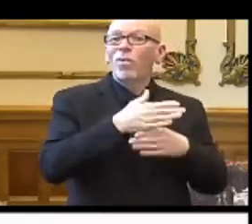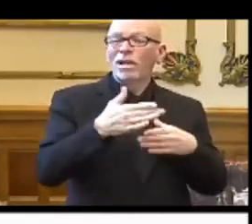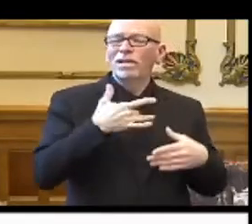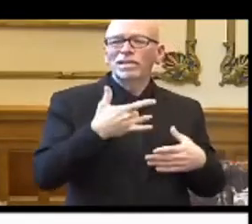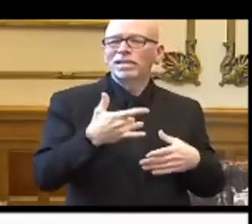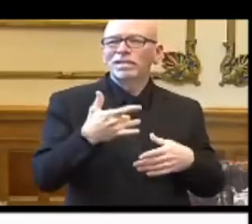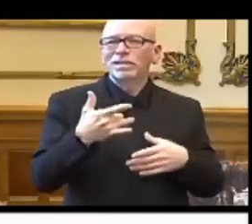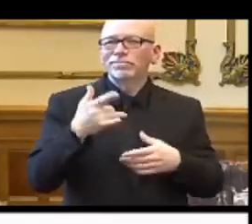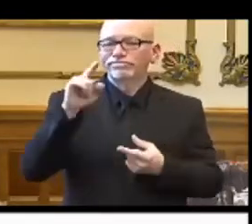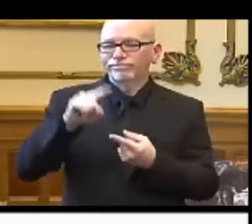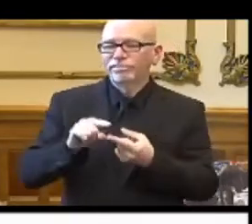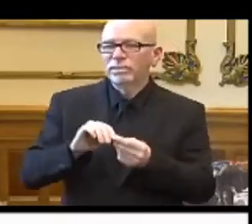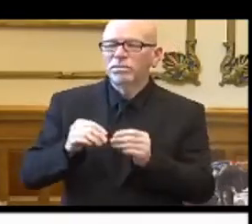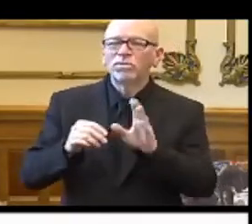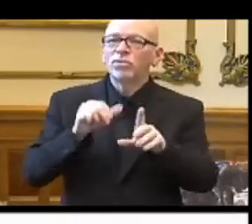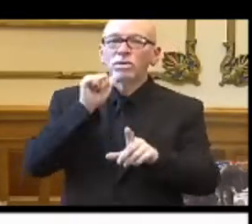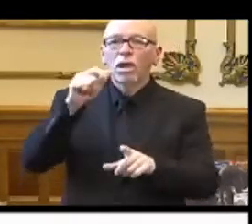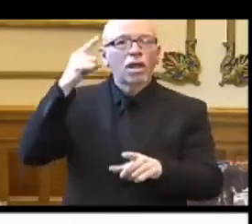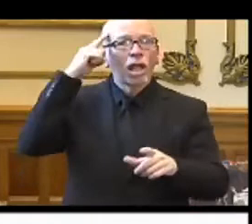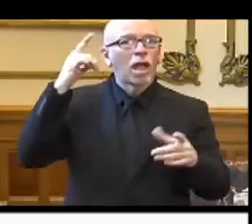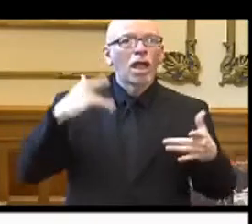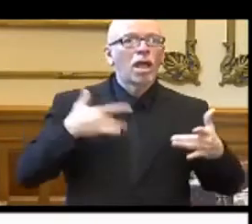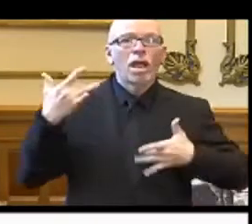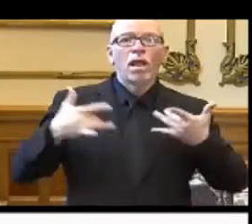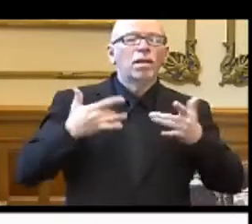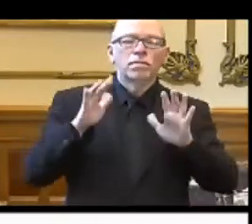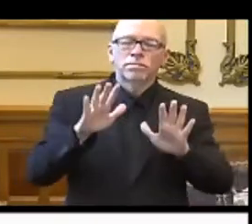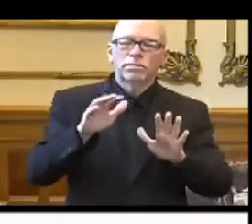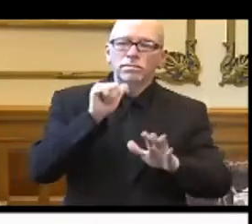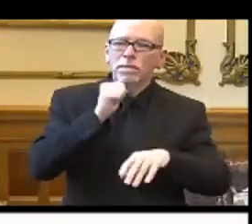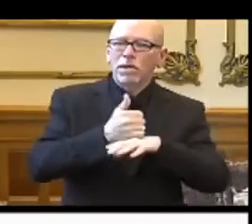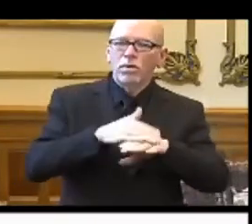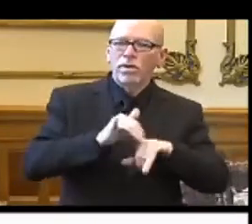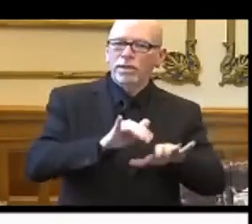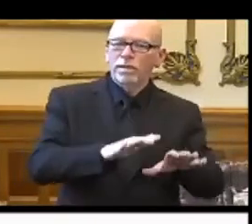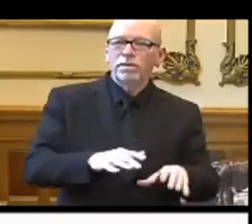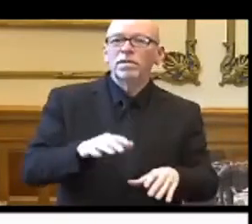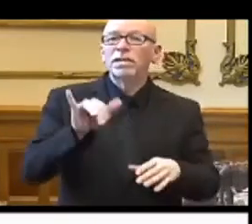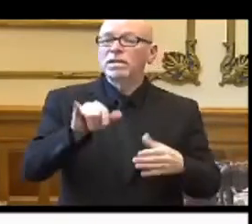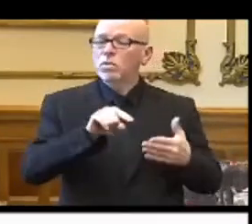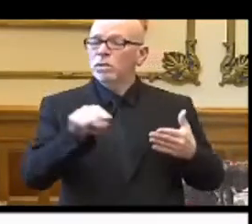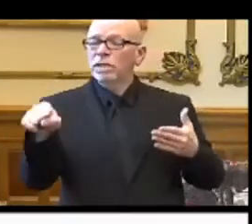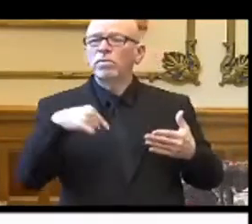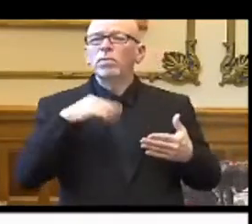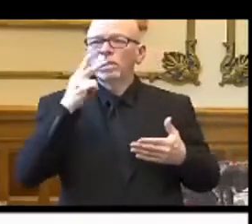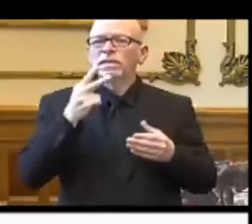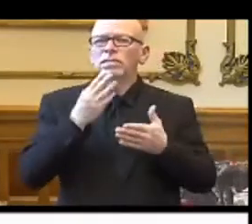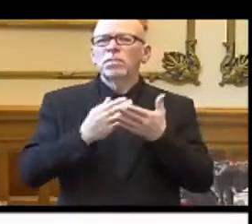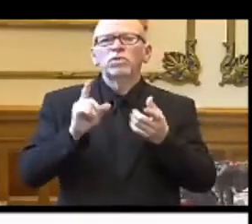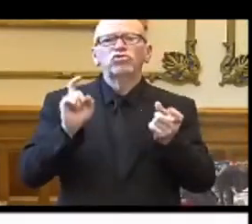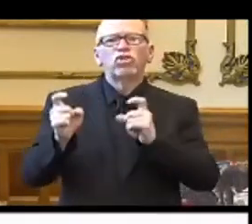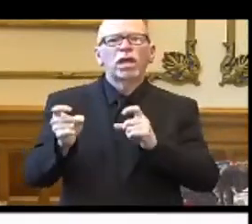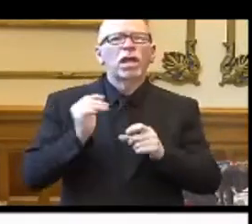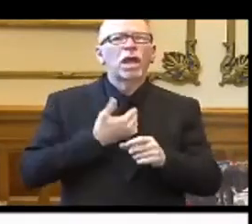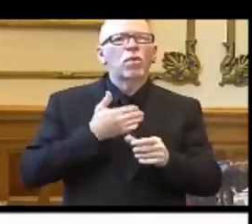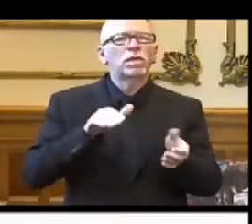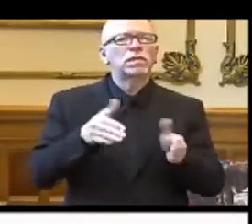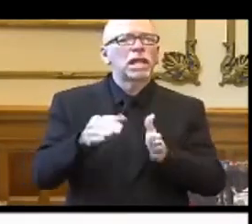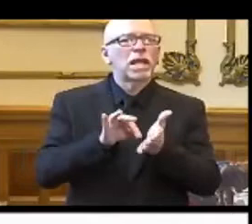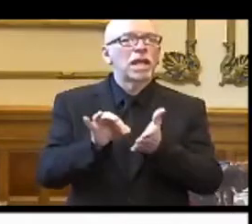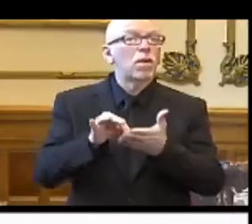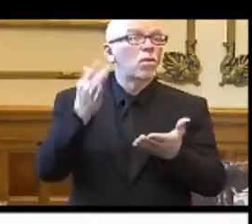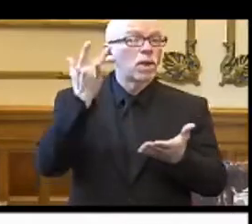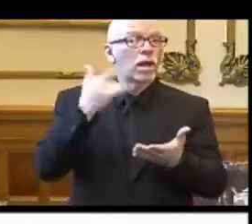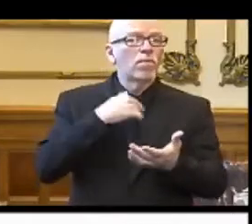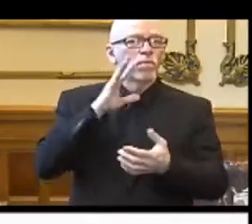So I don't want anybody to draw conclusions just based on that. Later this week, we'll be seeing some additional changes to our death counts because we'll